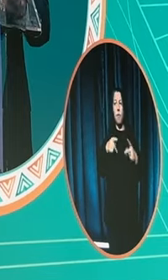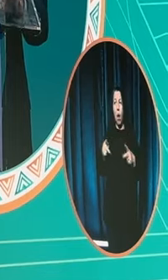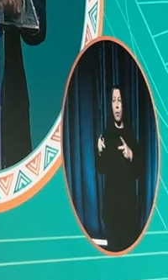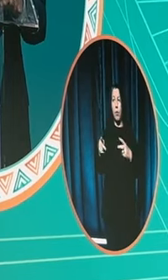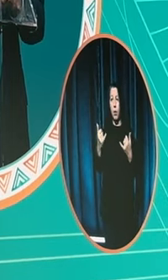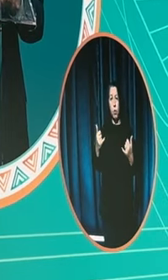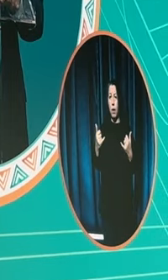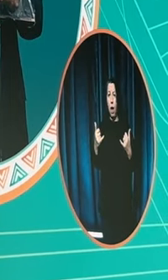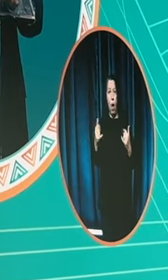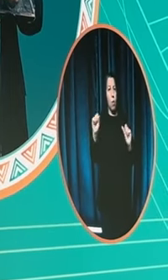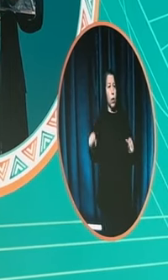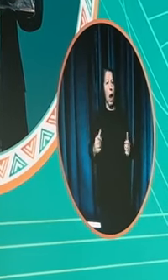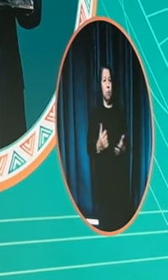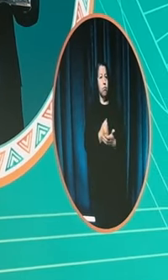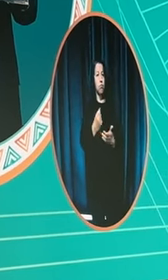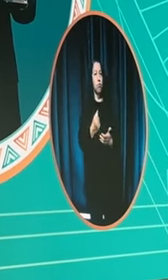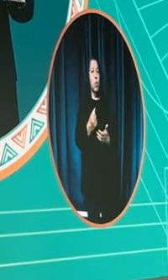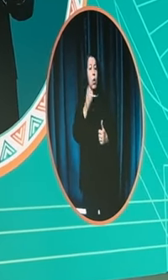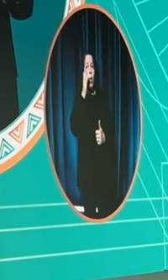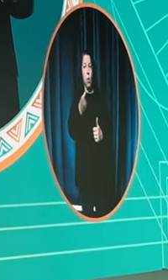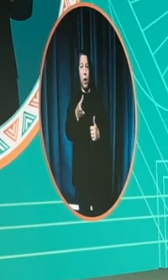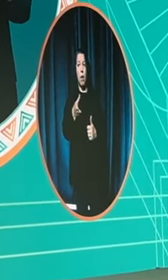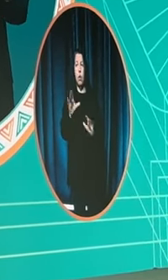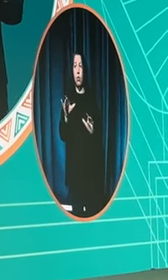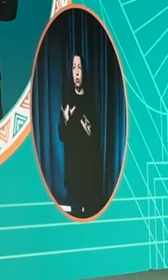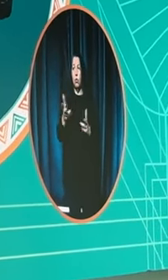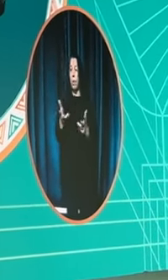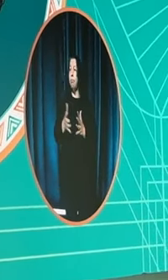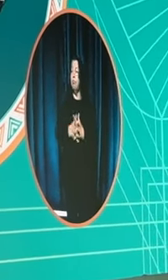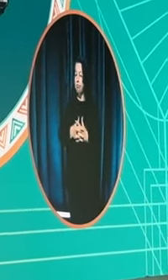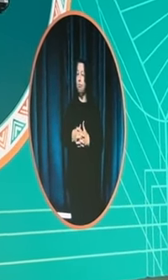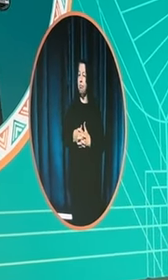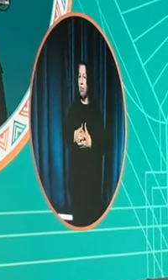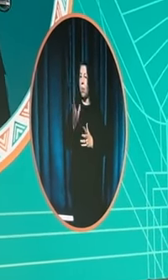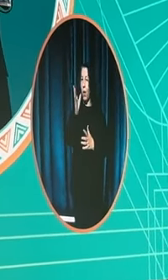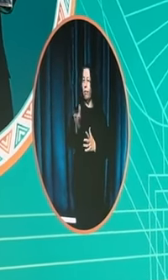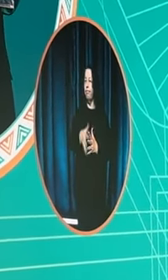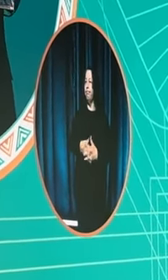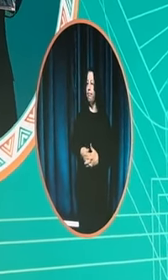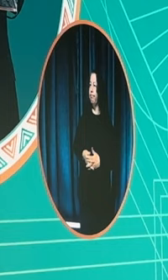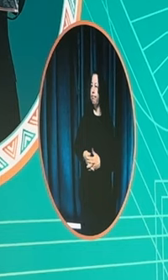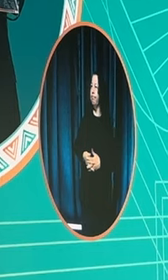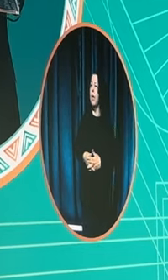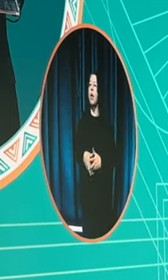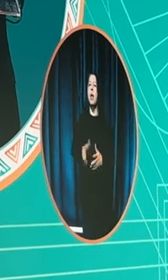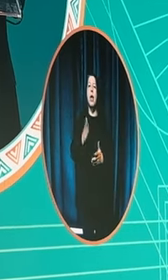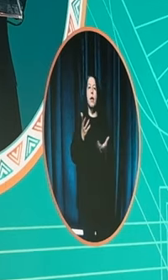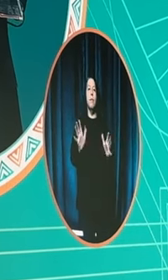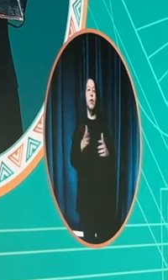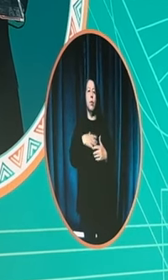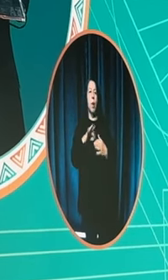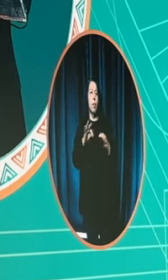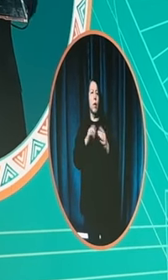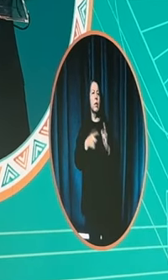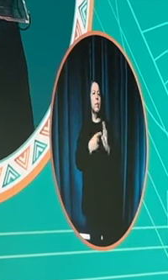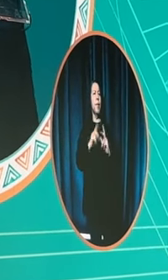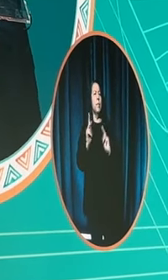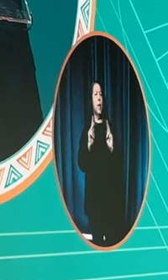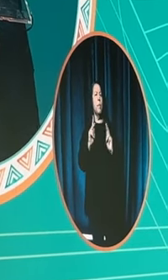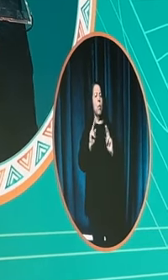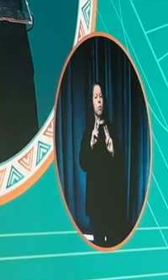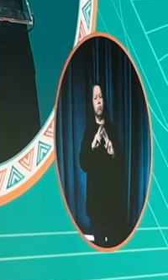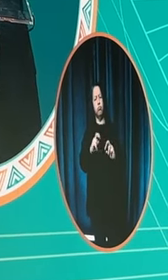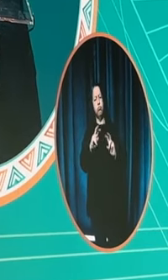front of us, but we will do this. I think in closing, I want to say that sometimes folks will look at a problem and